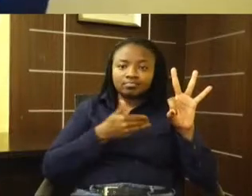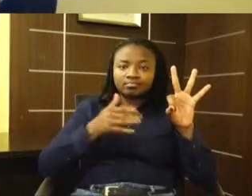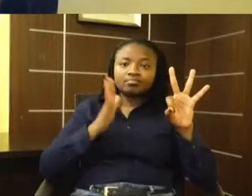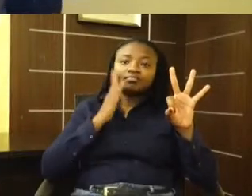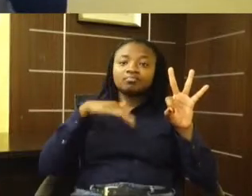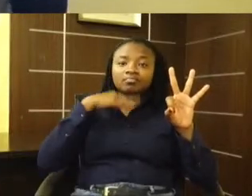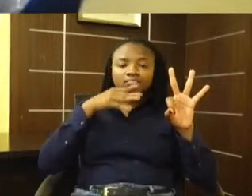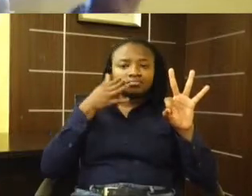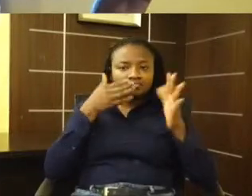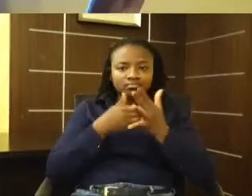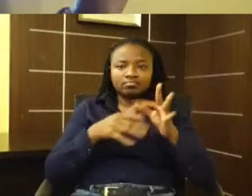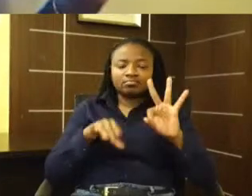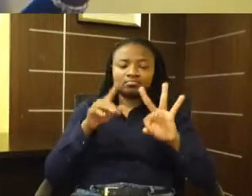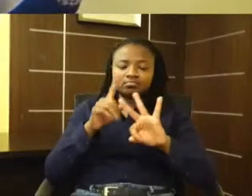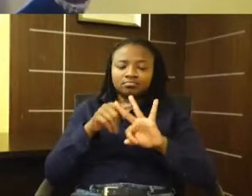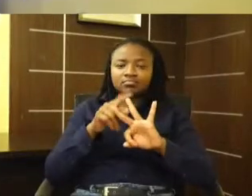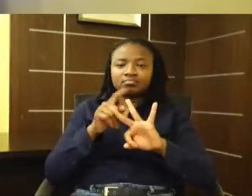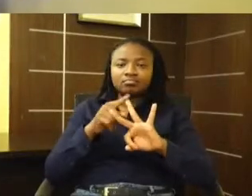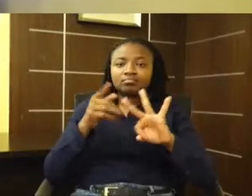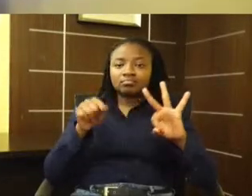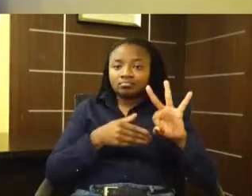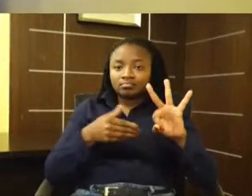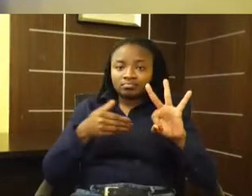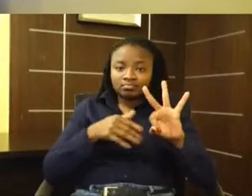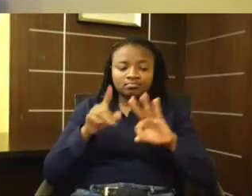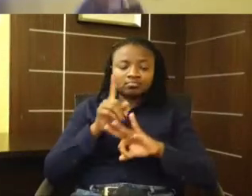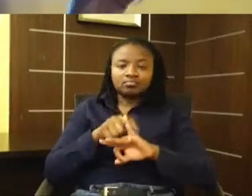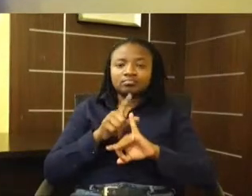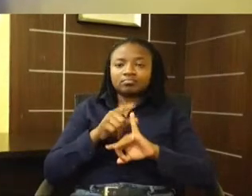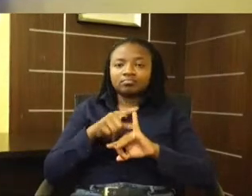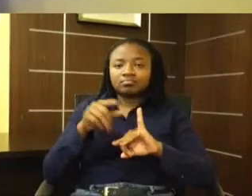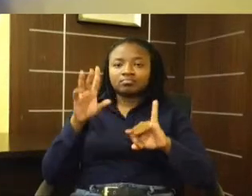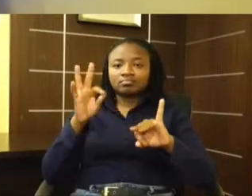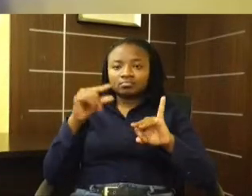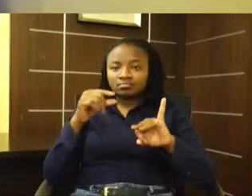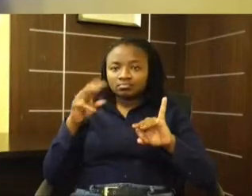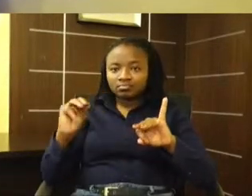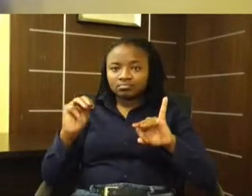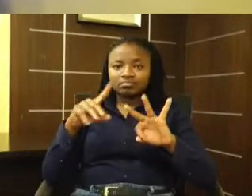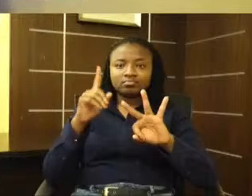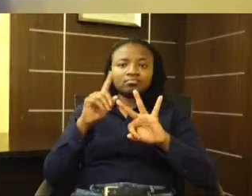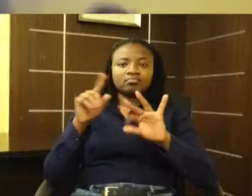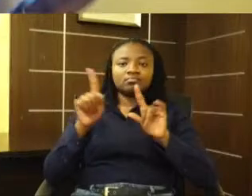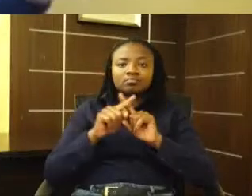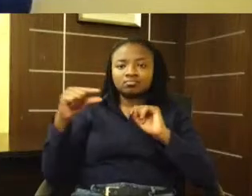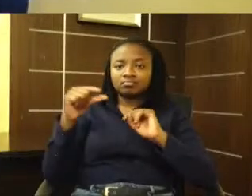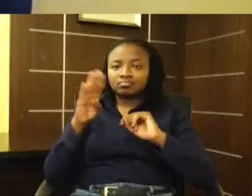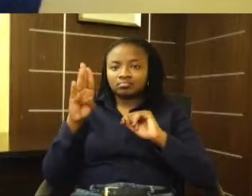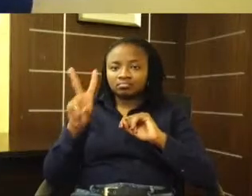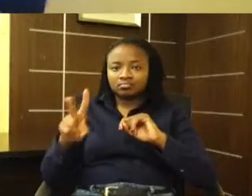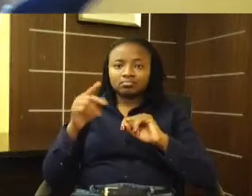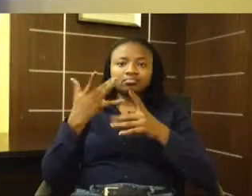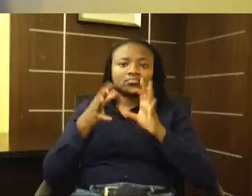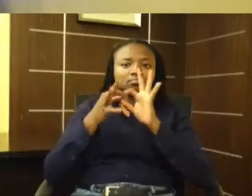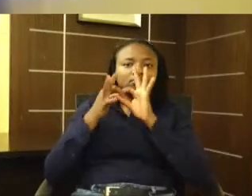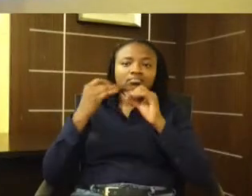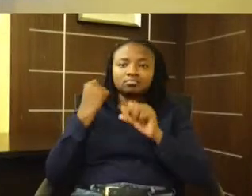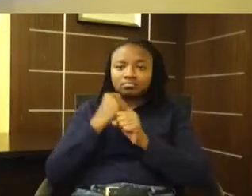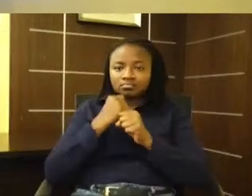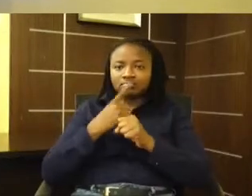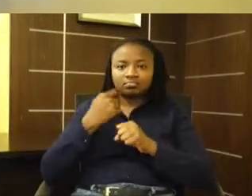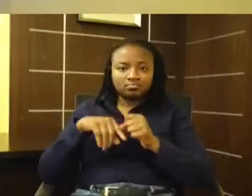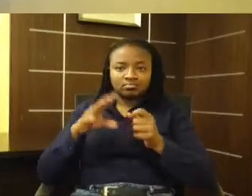planning, and reduction of harmful traditional practices, as well as GBV. So we are well incorporated